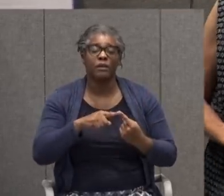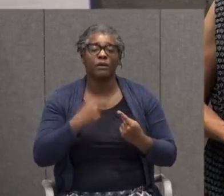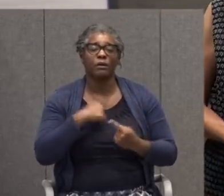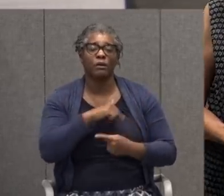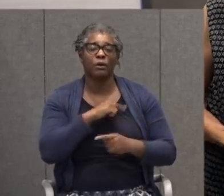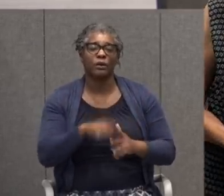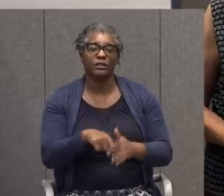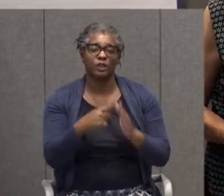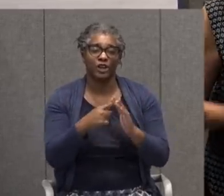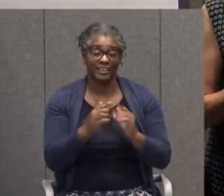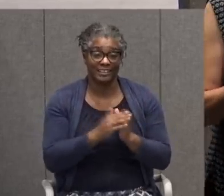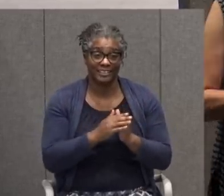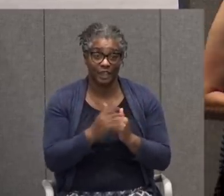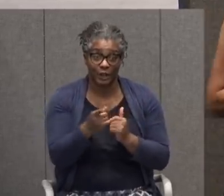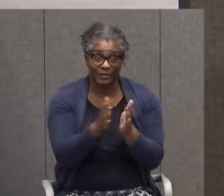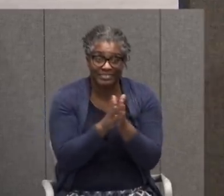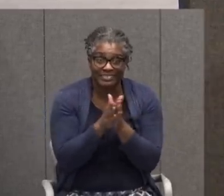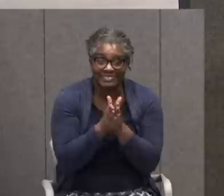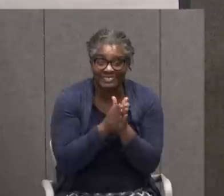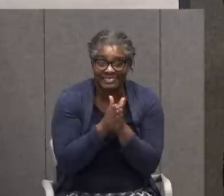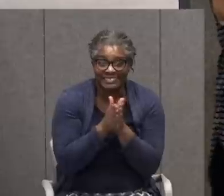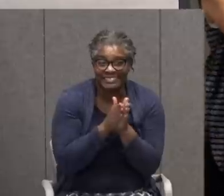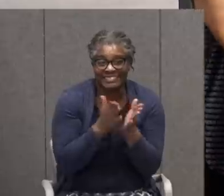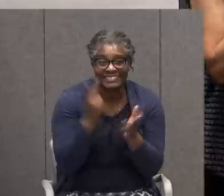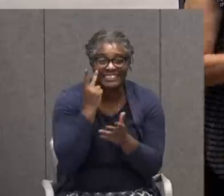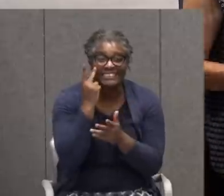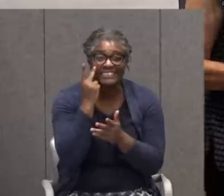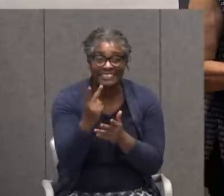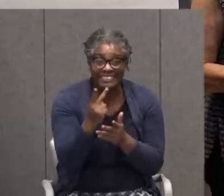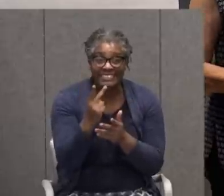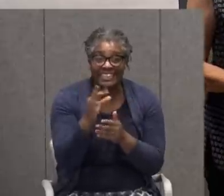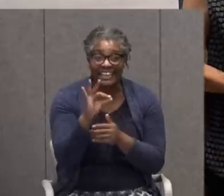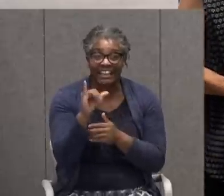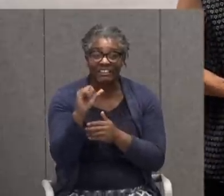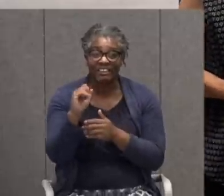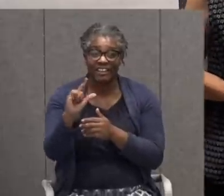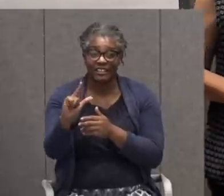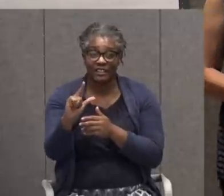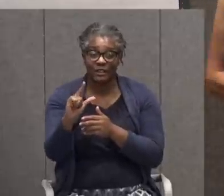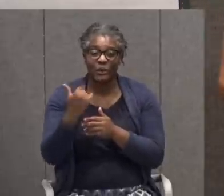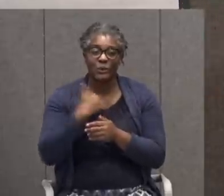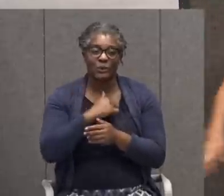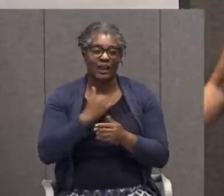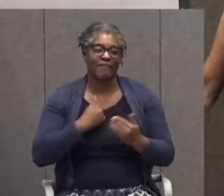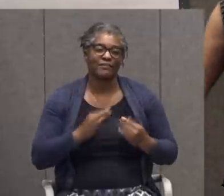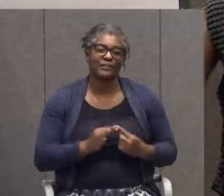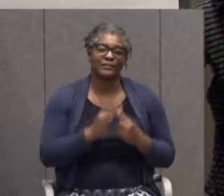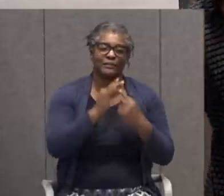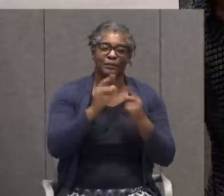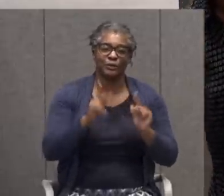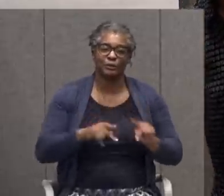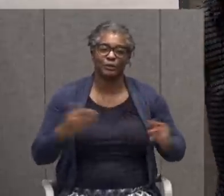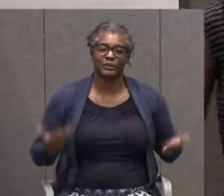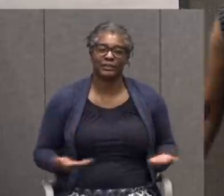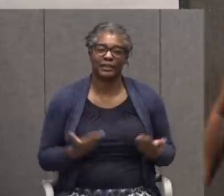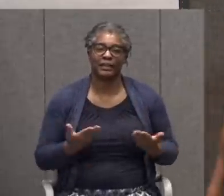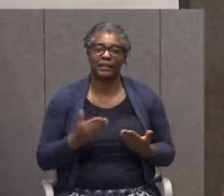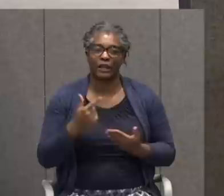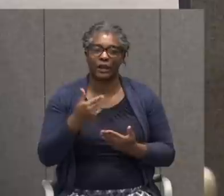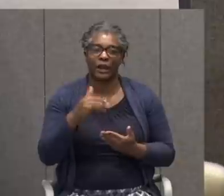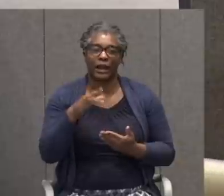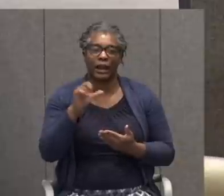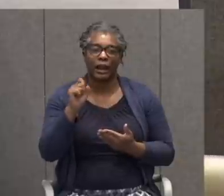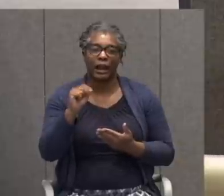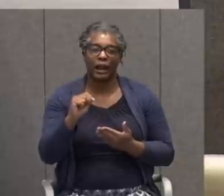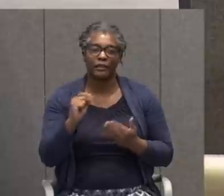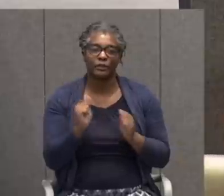and to see some? We've got some special guests with us today, Miss Jacobson. So I'm going to turn the camera